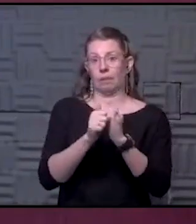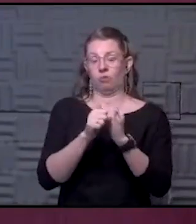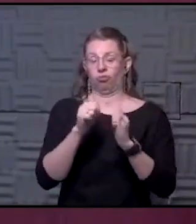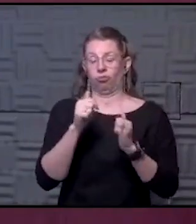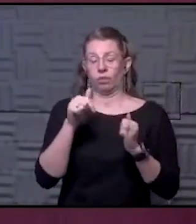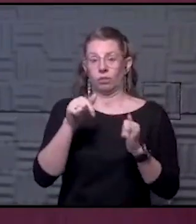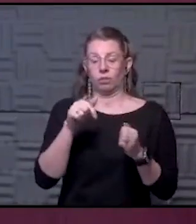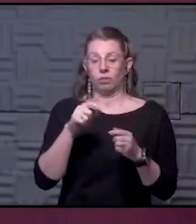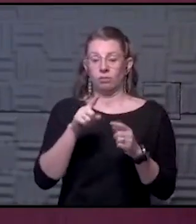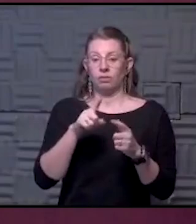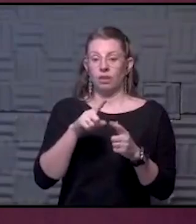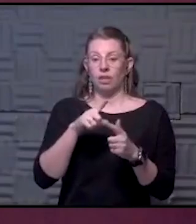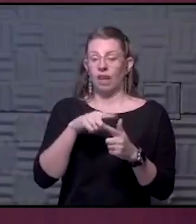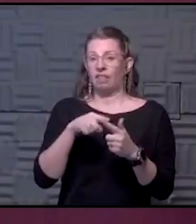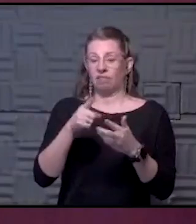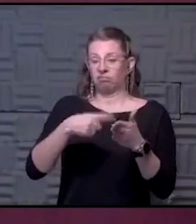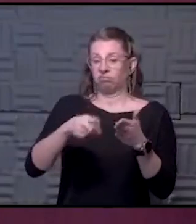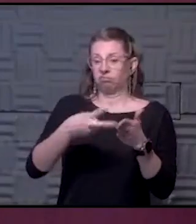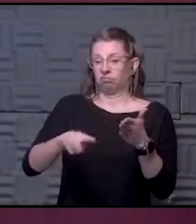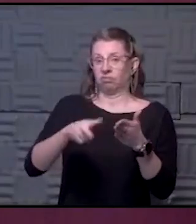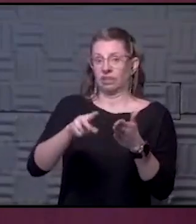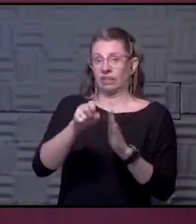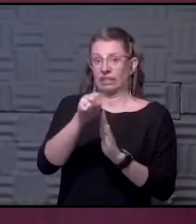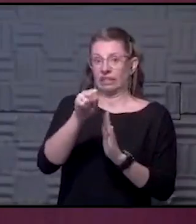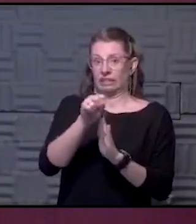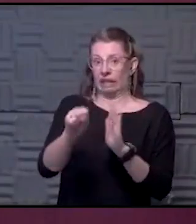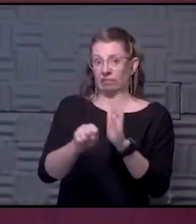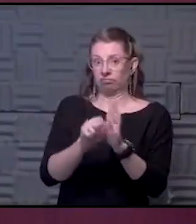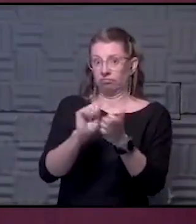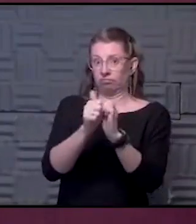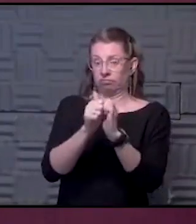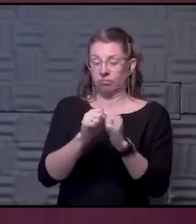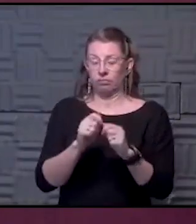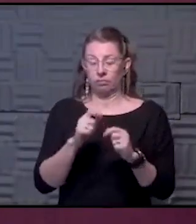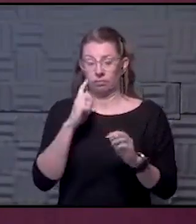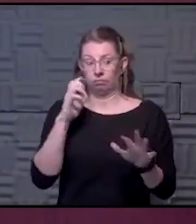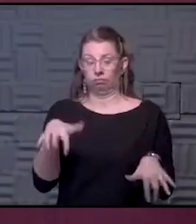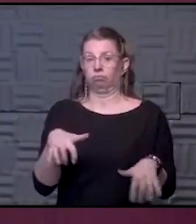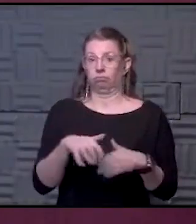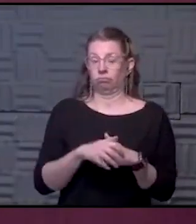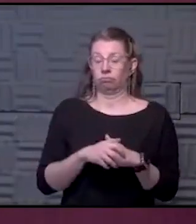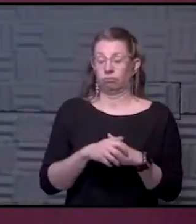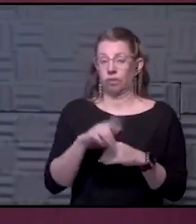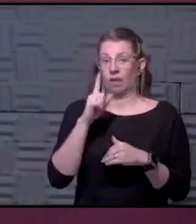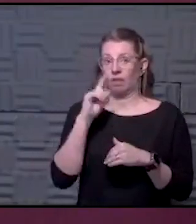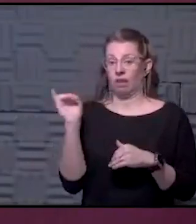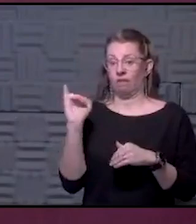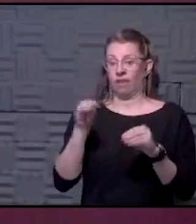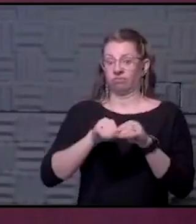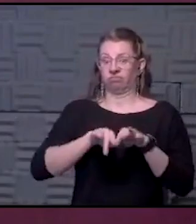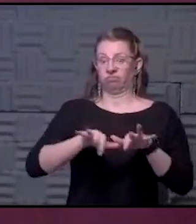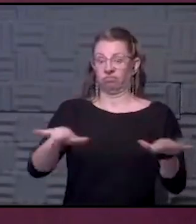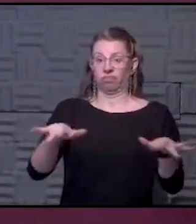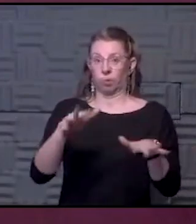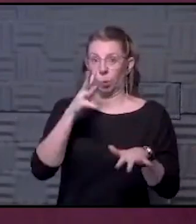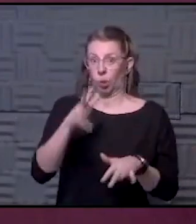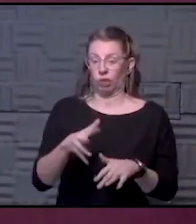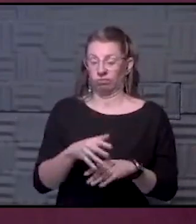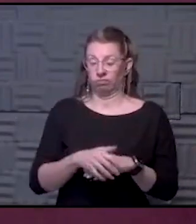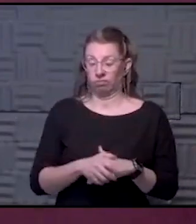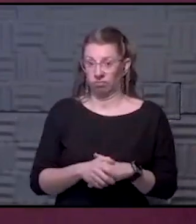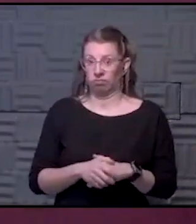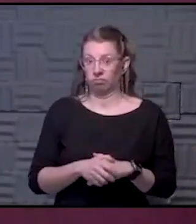we'll have state in a couple weeks. I've been surprised. I mean, it just has not been the rate of infectivity that we thought it would